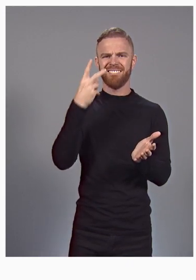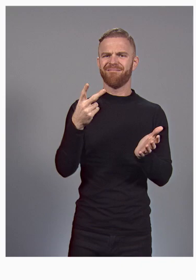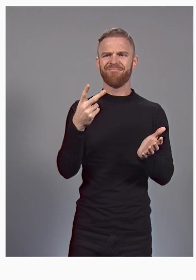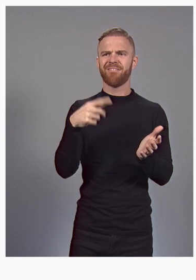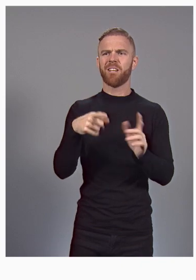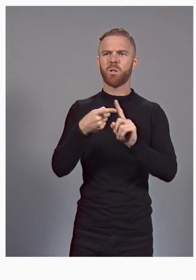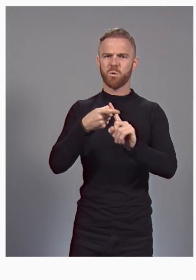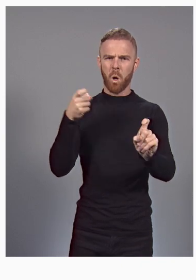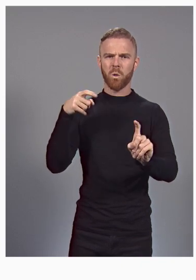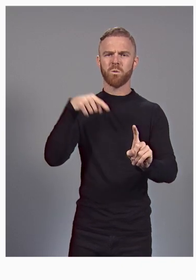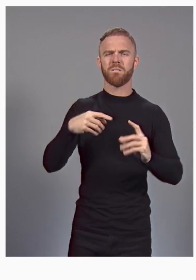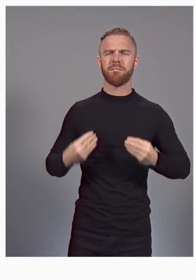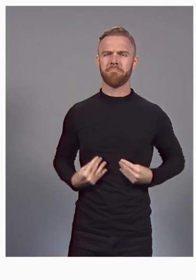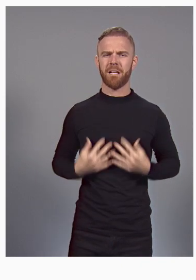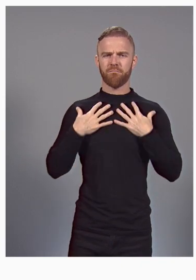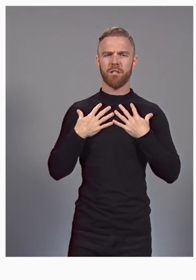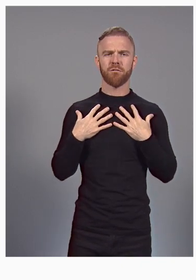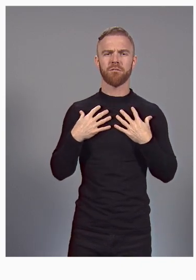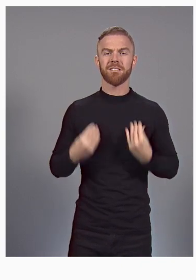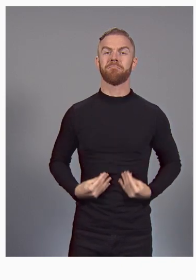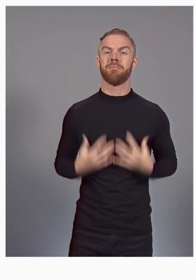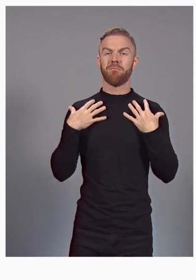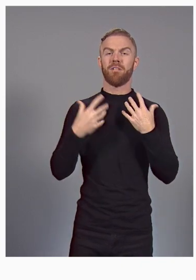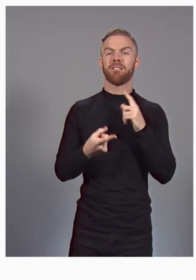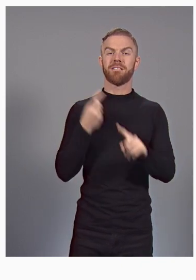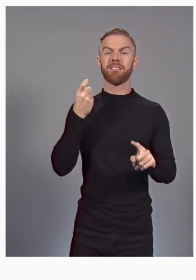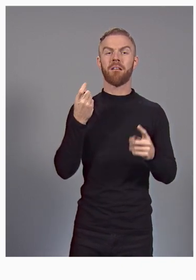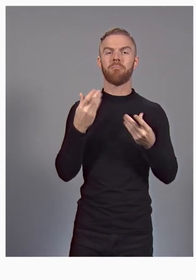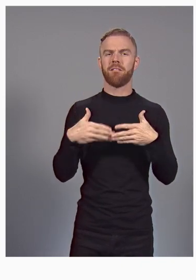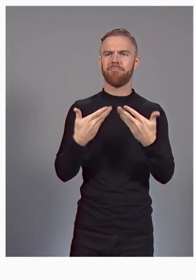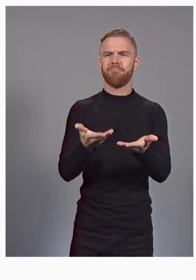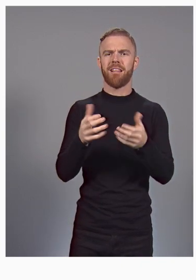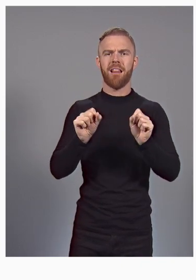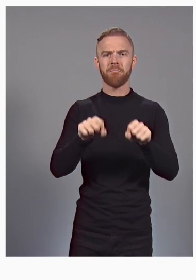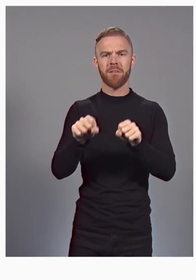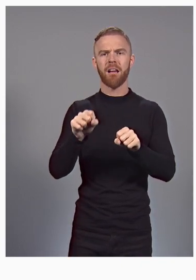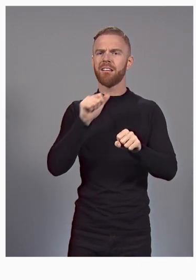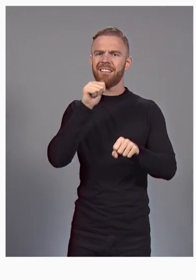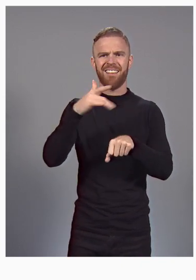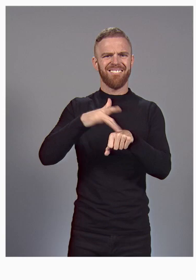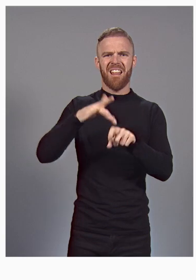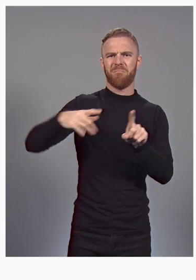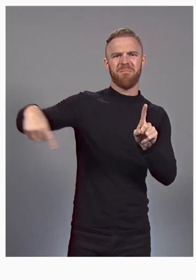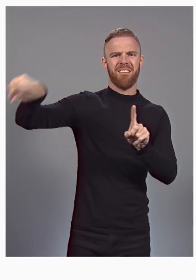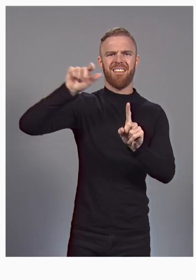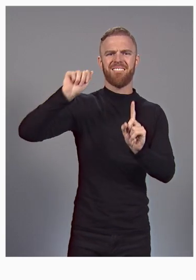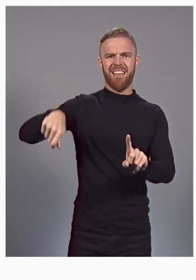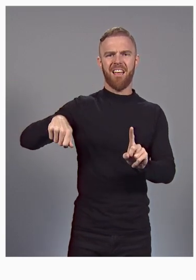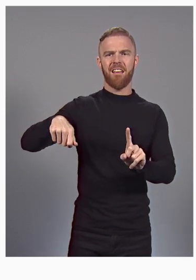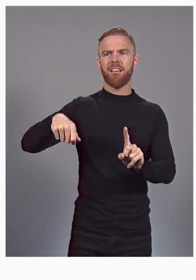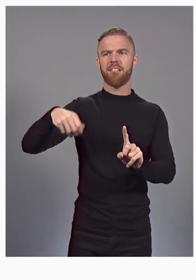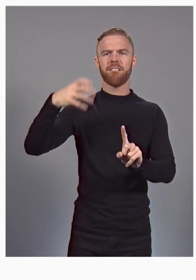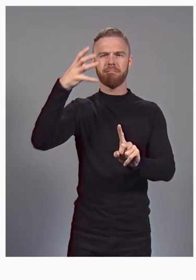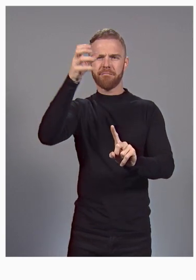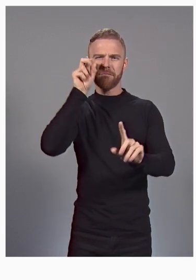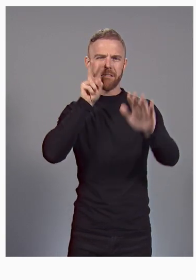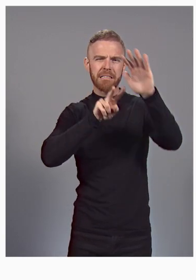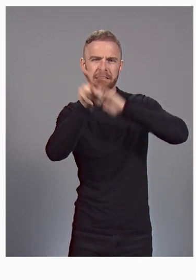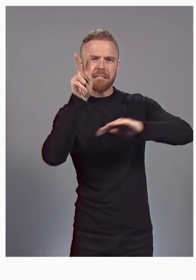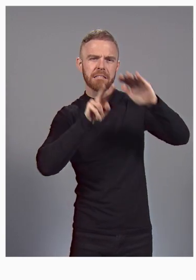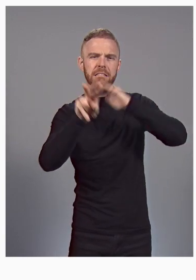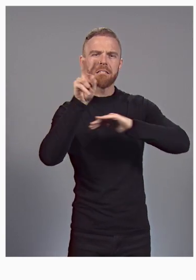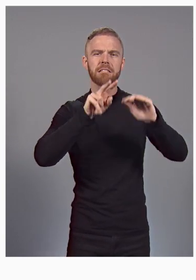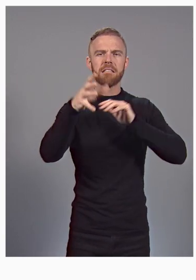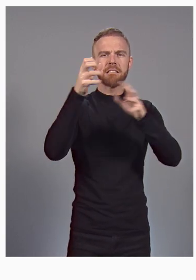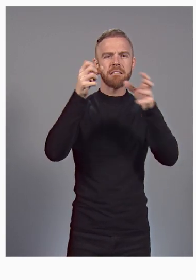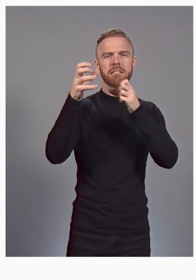comes from delivering capabilities not available anywhere else and pulling in the future by operating at a level of reliability and scale that